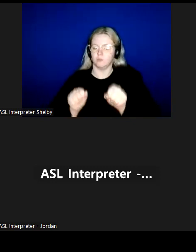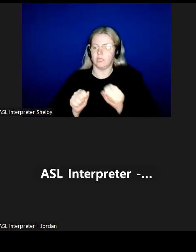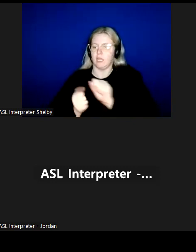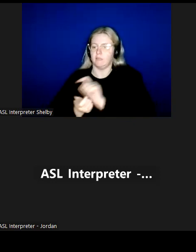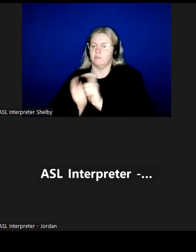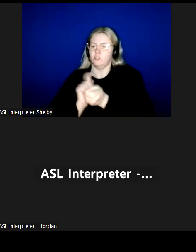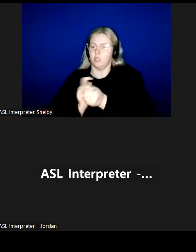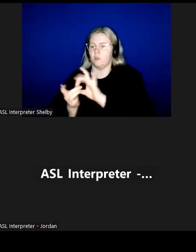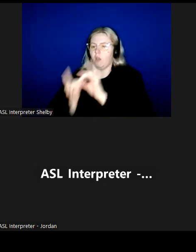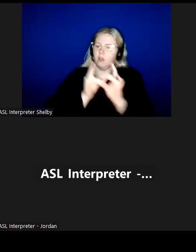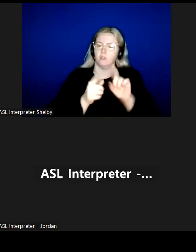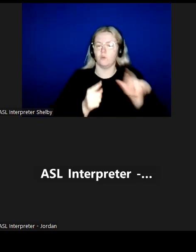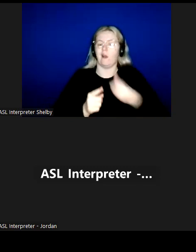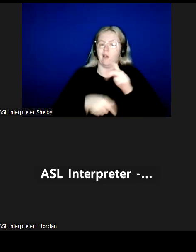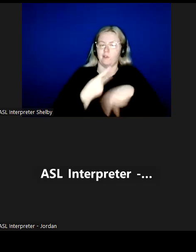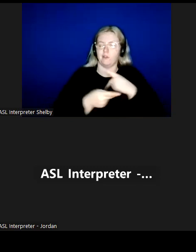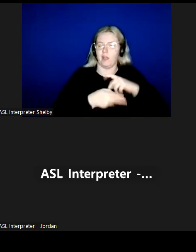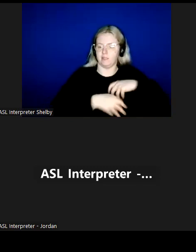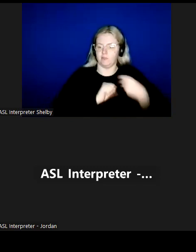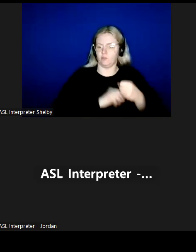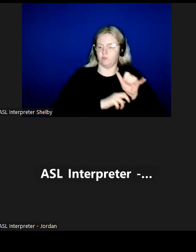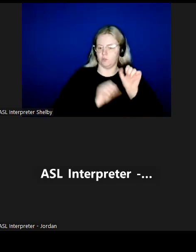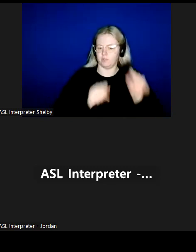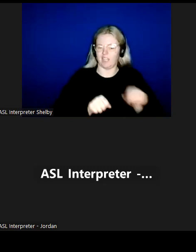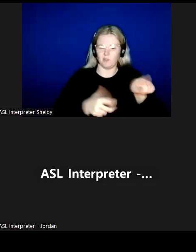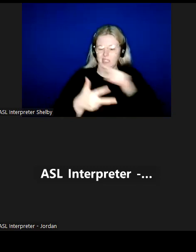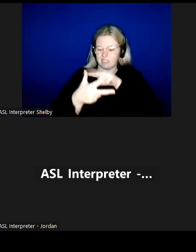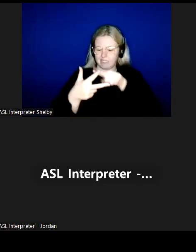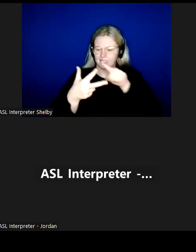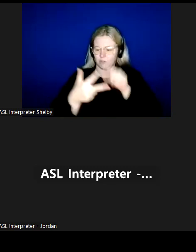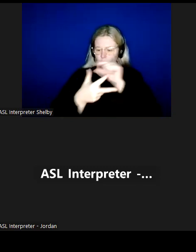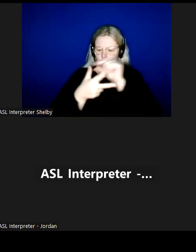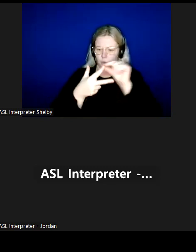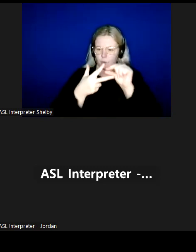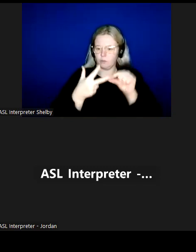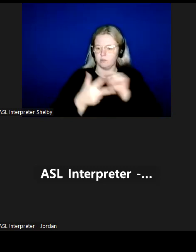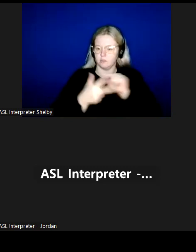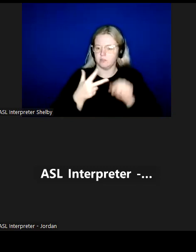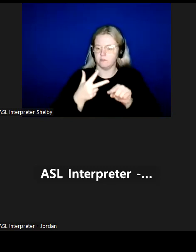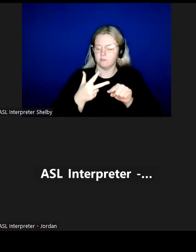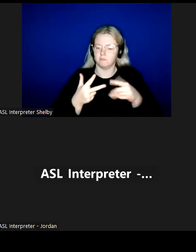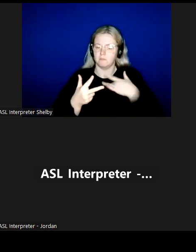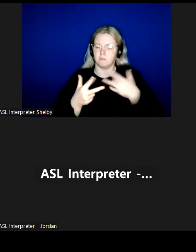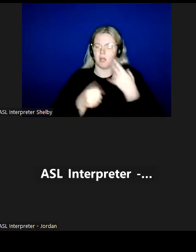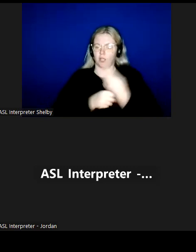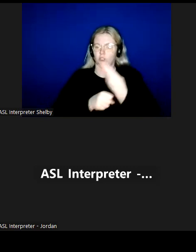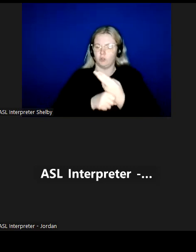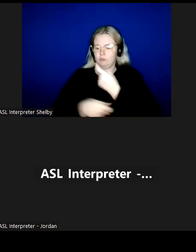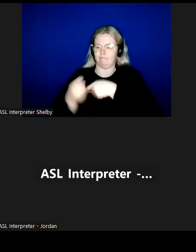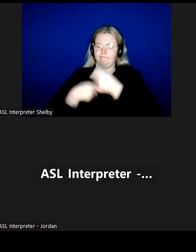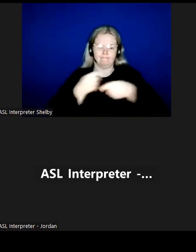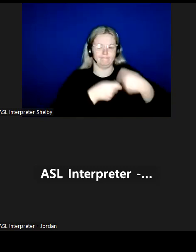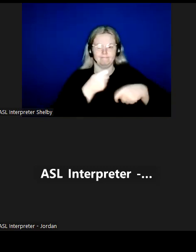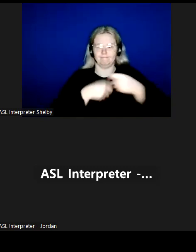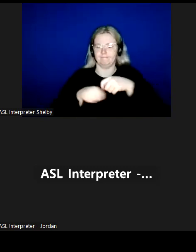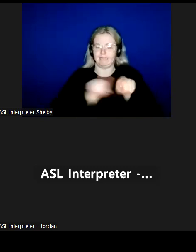as well. And so the terms grief, bereavement, and mourning are often used interchangeably.